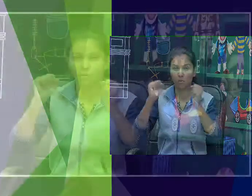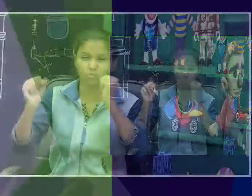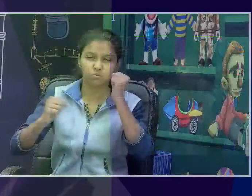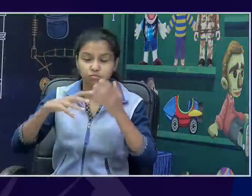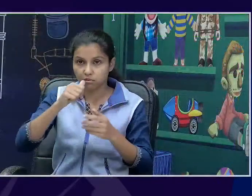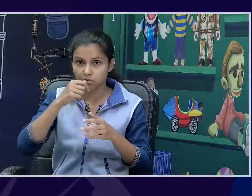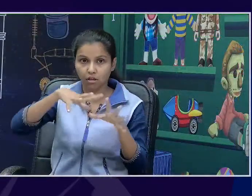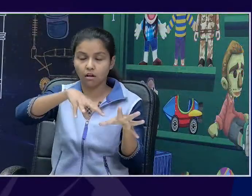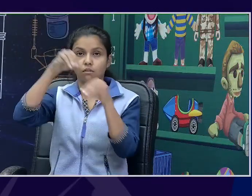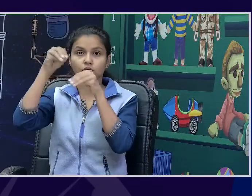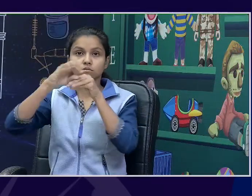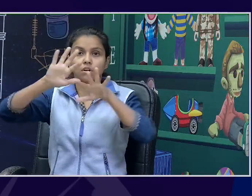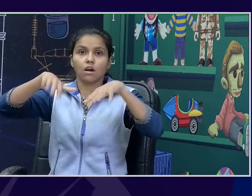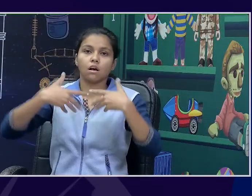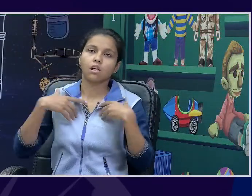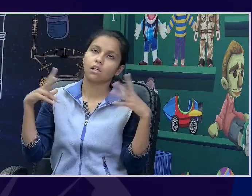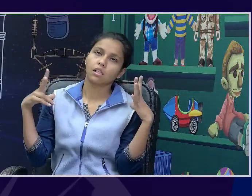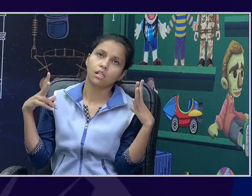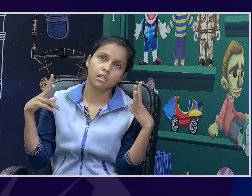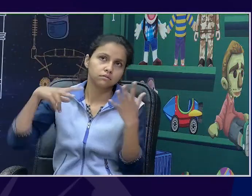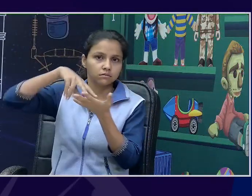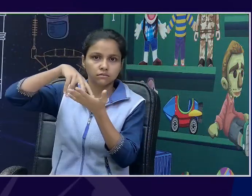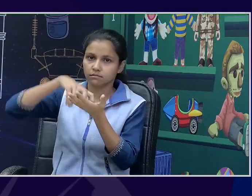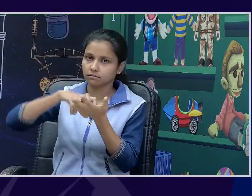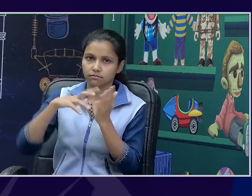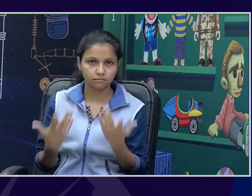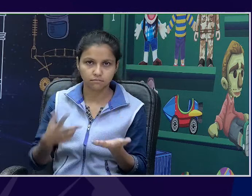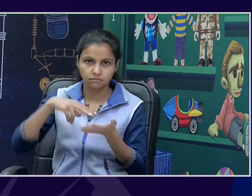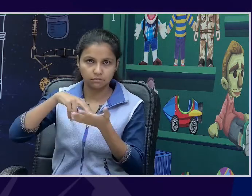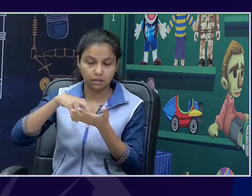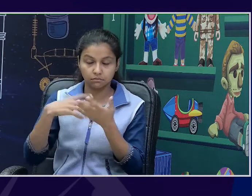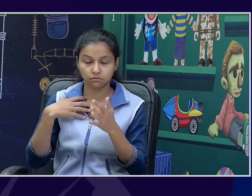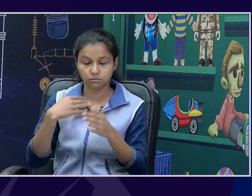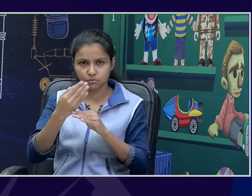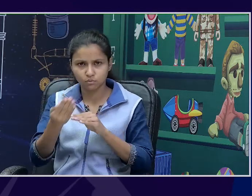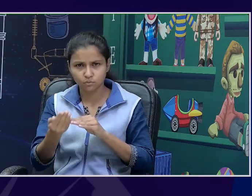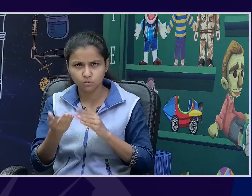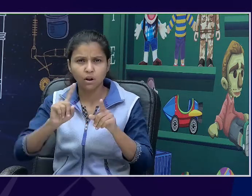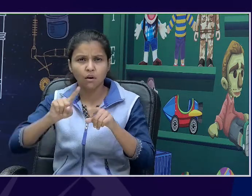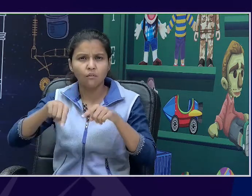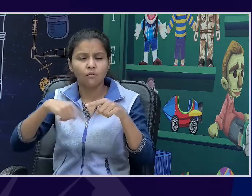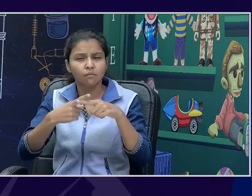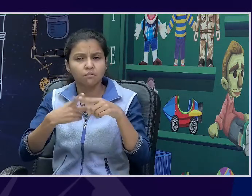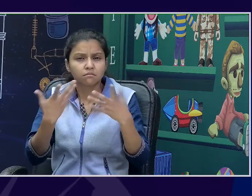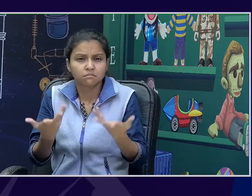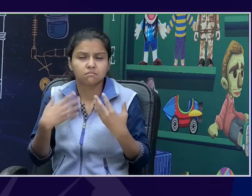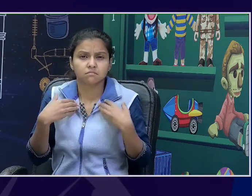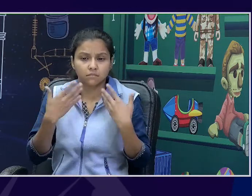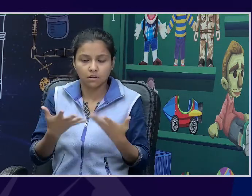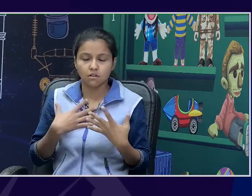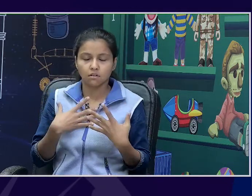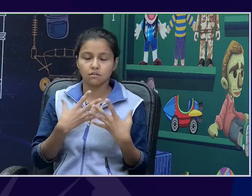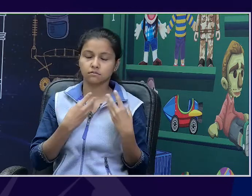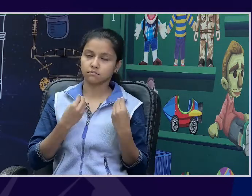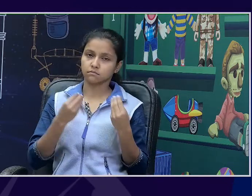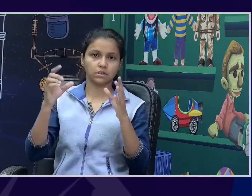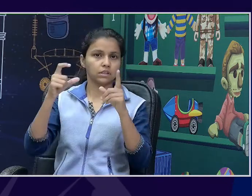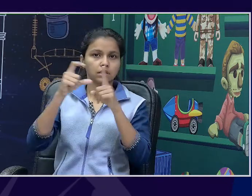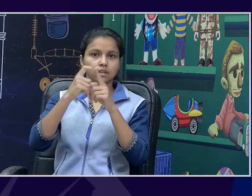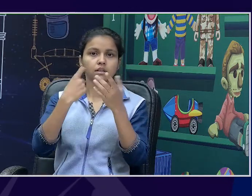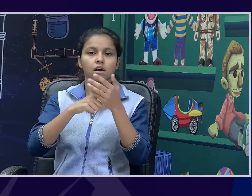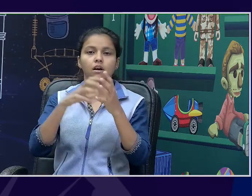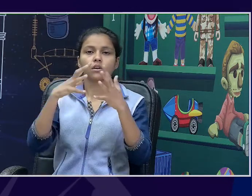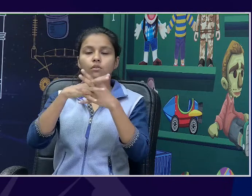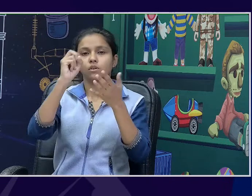out of the water, but he became tired. And as soon as he became tired, what happened was he started drowning. And